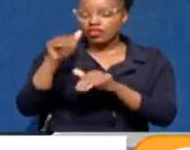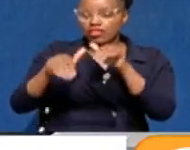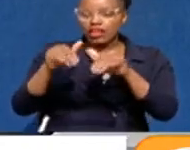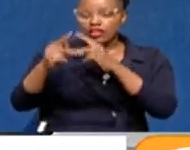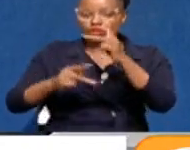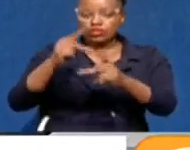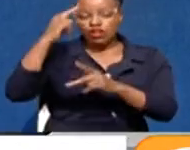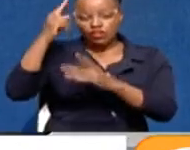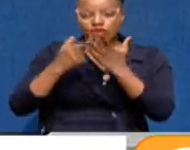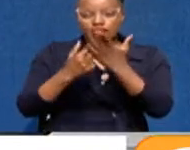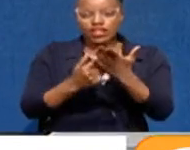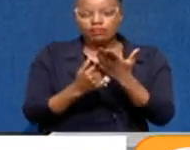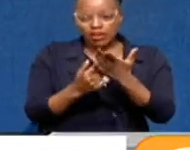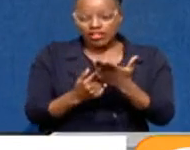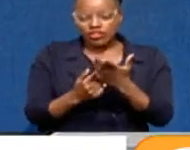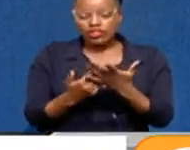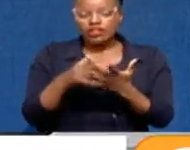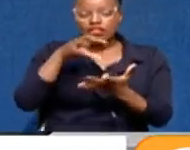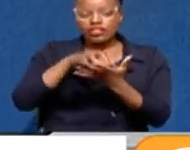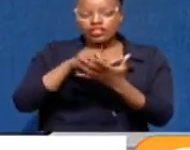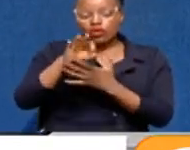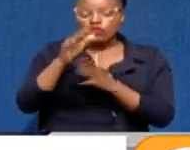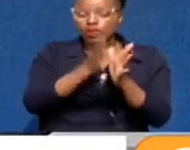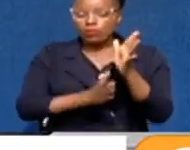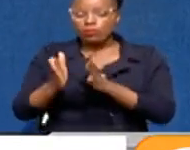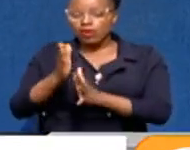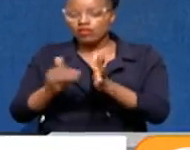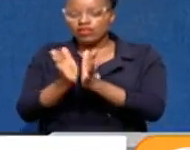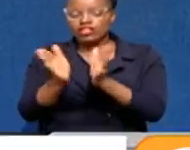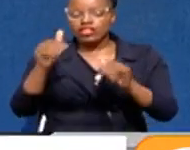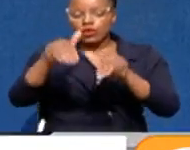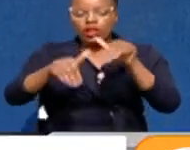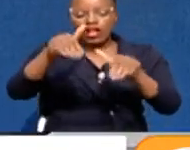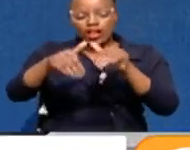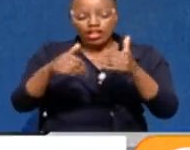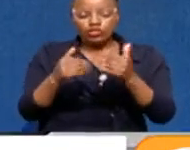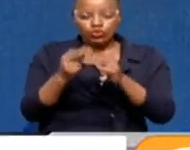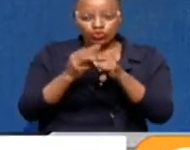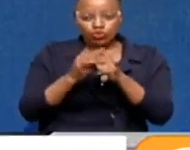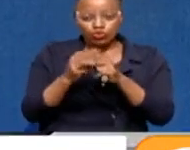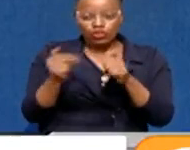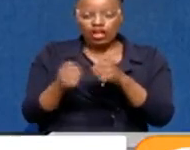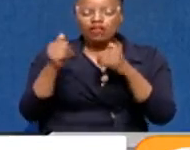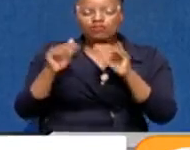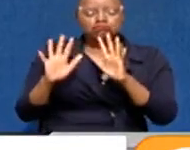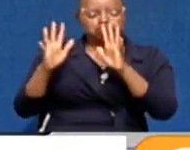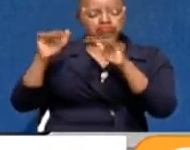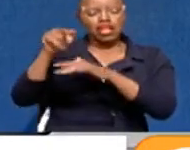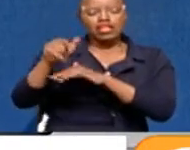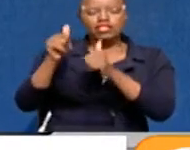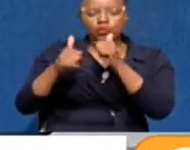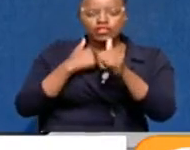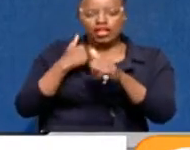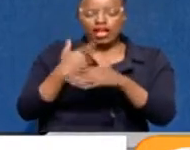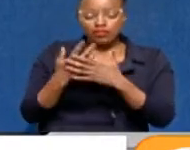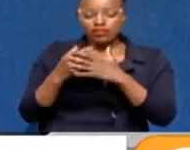electoral process for deliberations on the state of preparedness as the general election beckons. A commendable move that is also